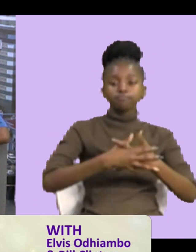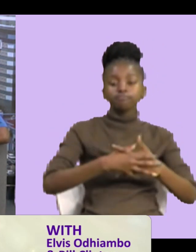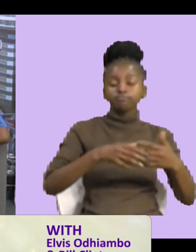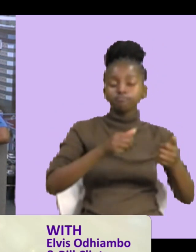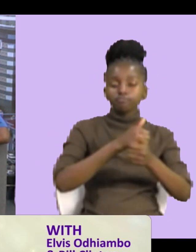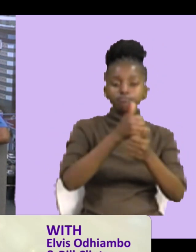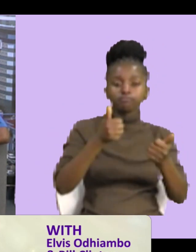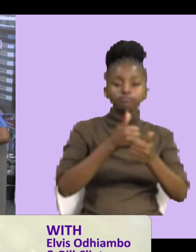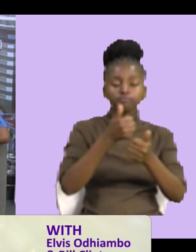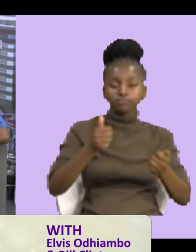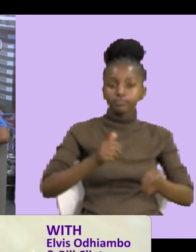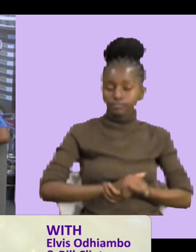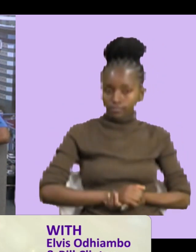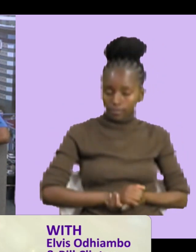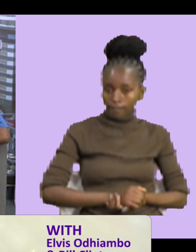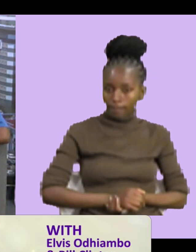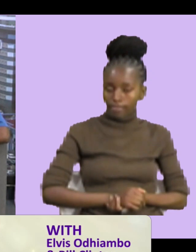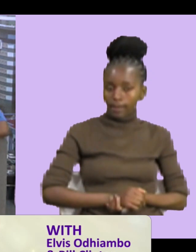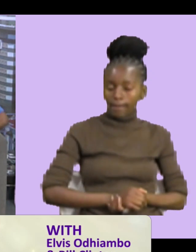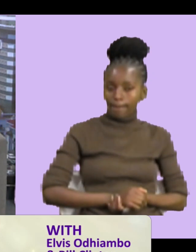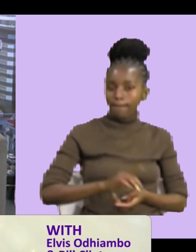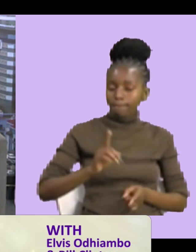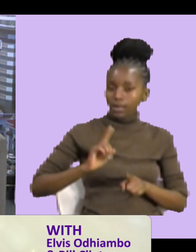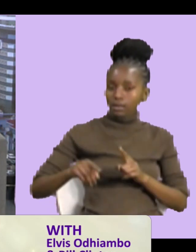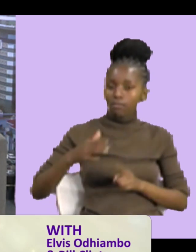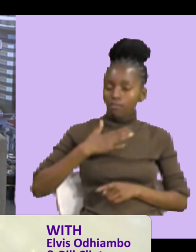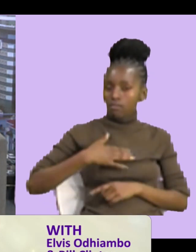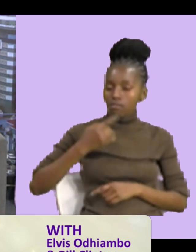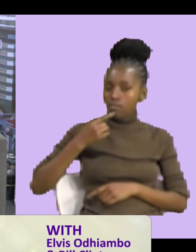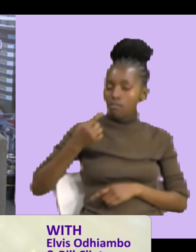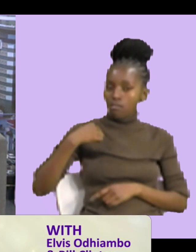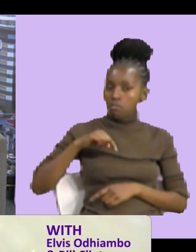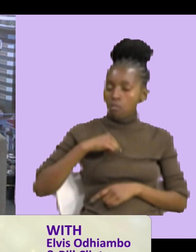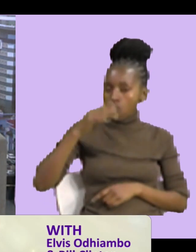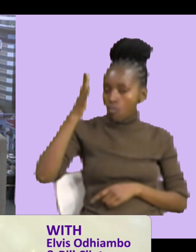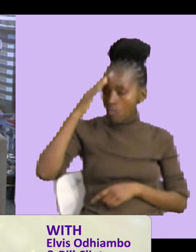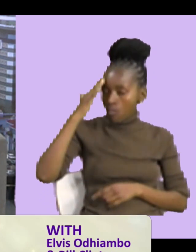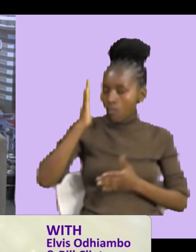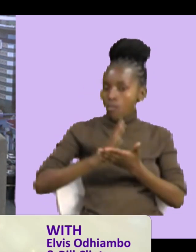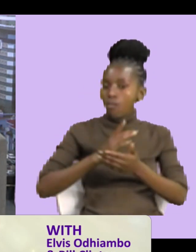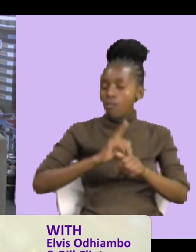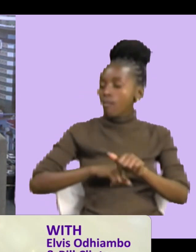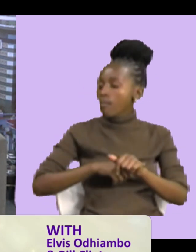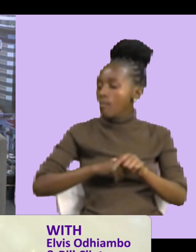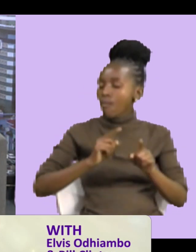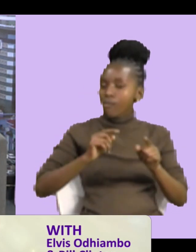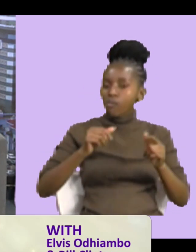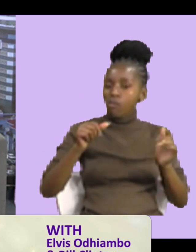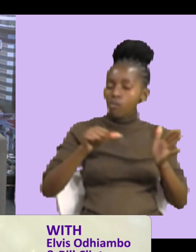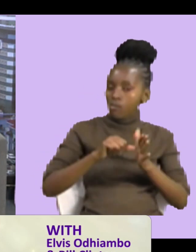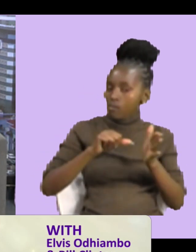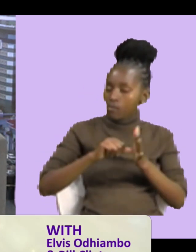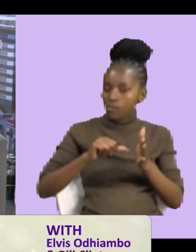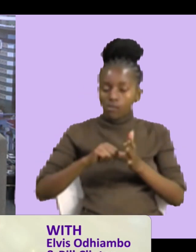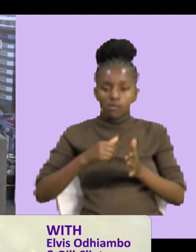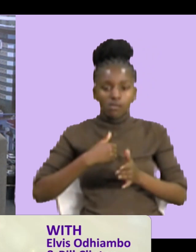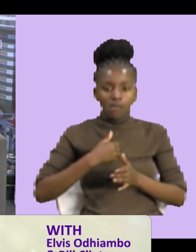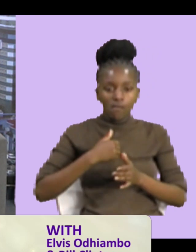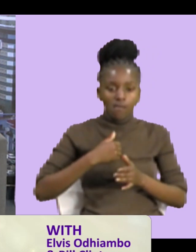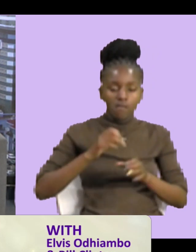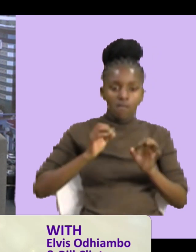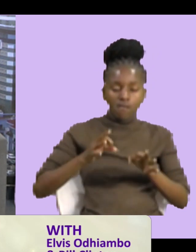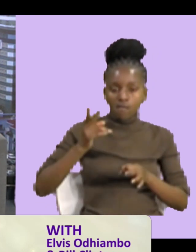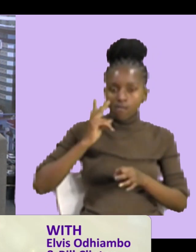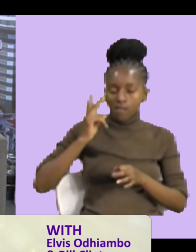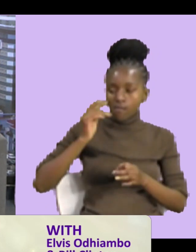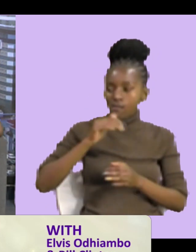front. But there are shortcomings here and there, especially on how the midfield sector, for example,